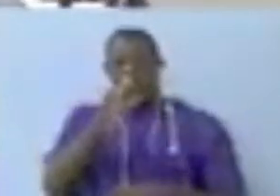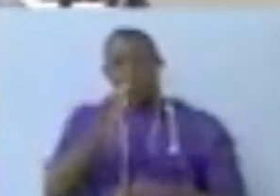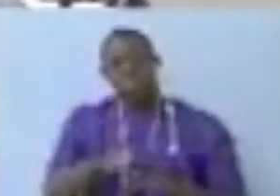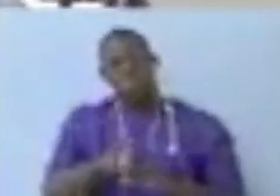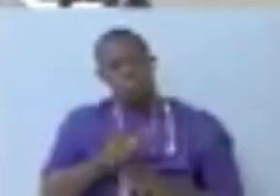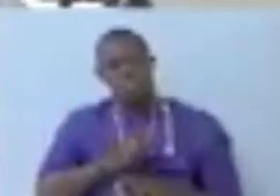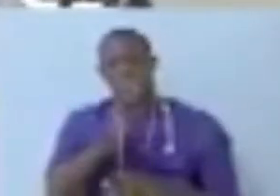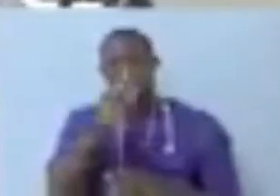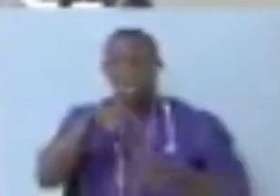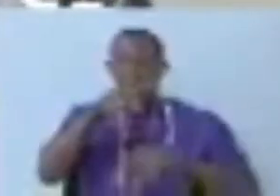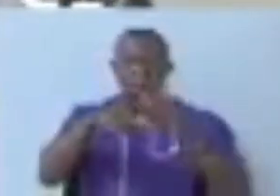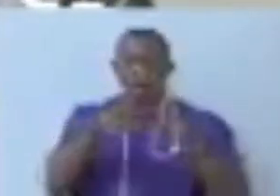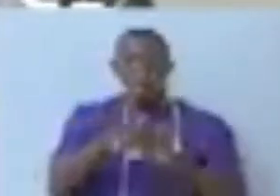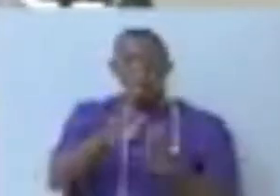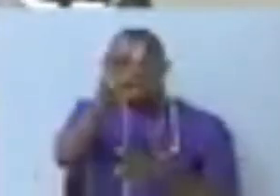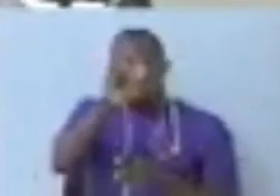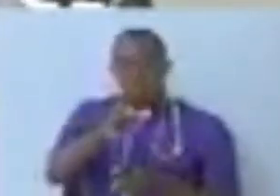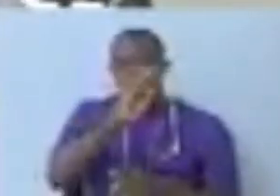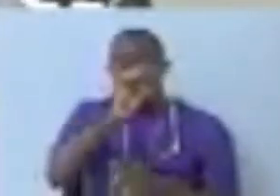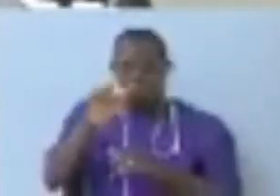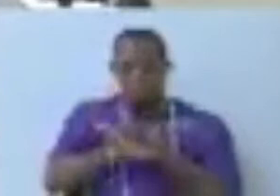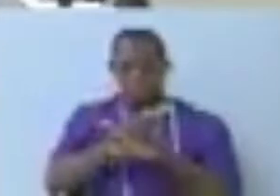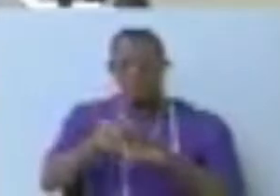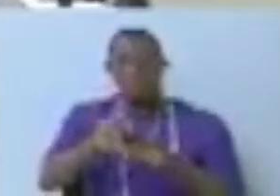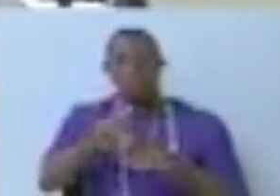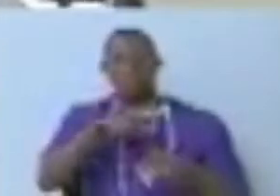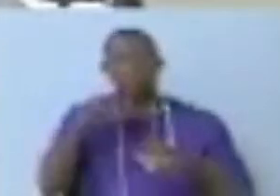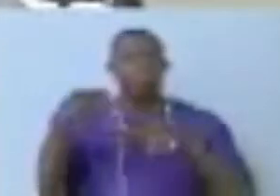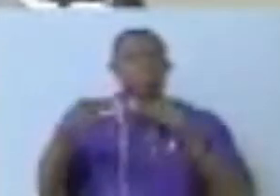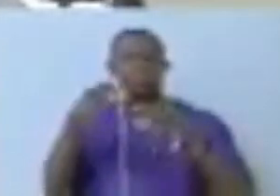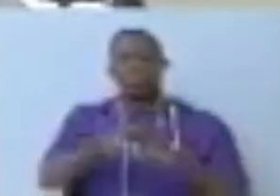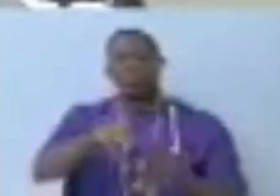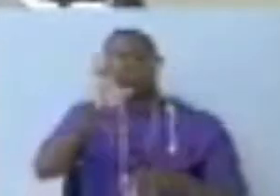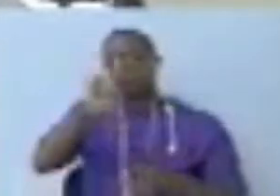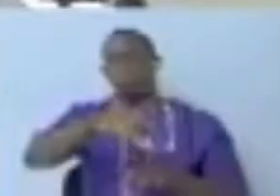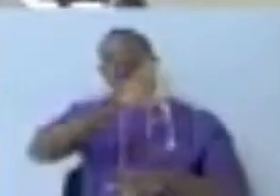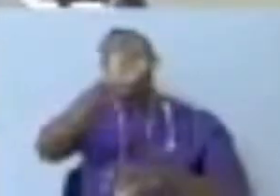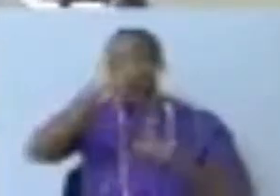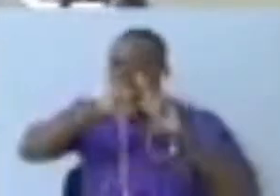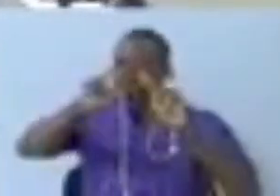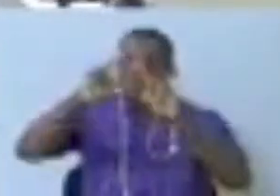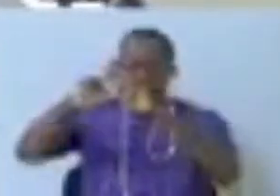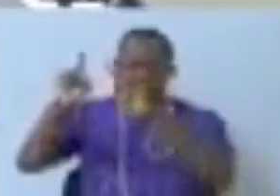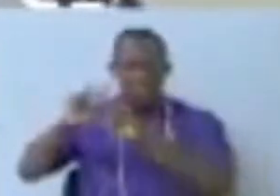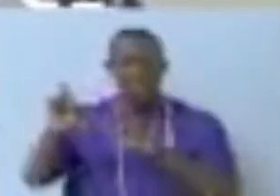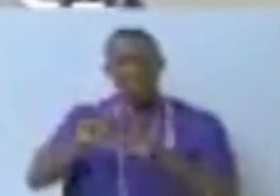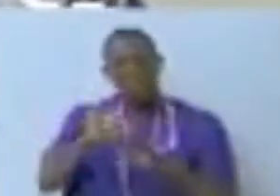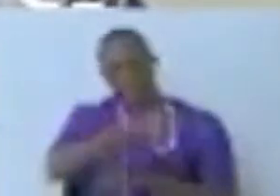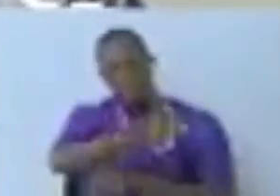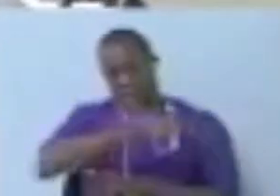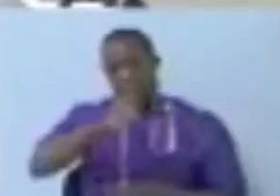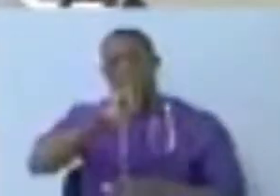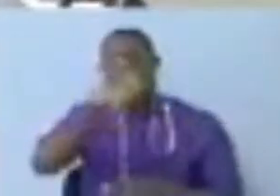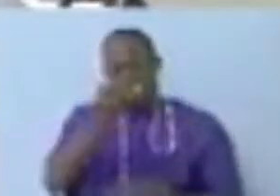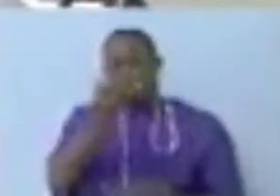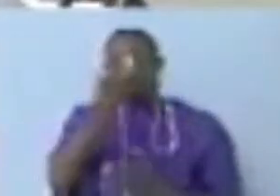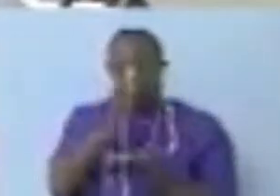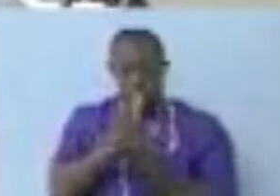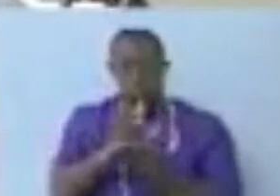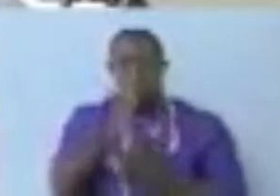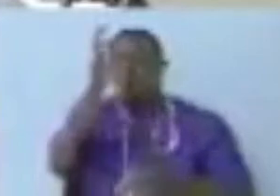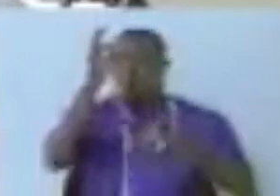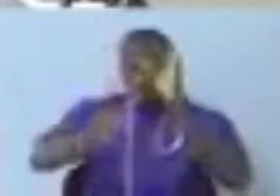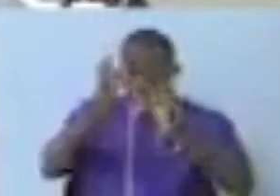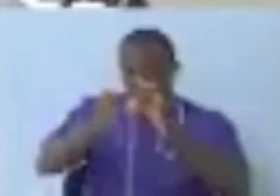he said the executed inmates had committed heinous crimes and were tried and found guilty by the courts.